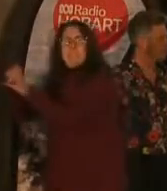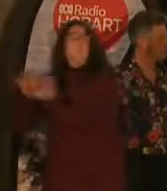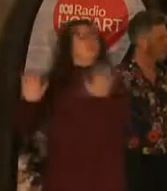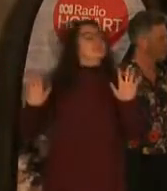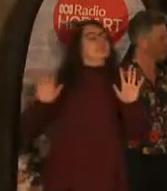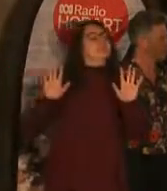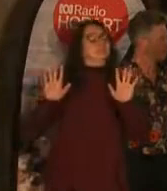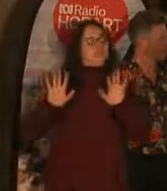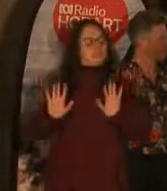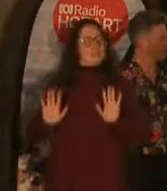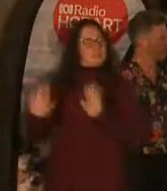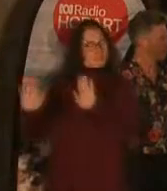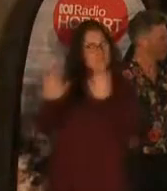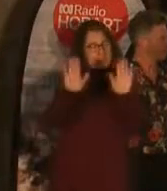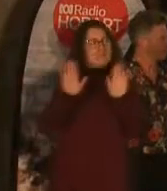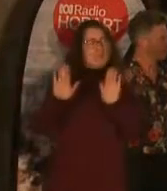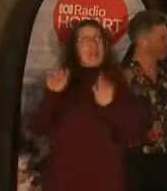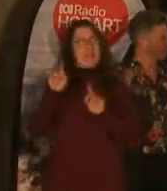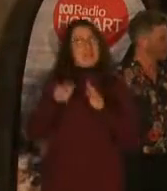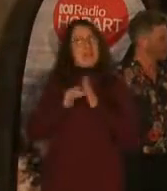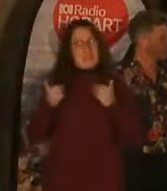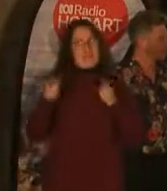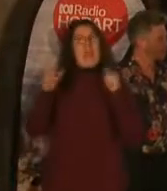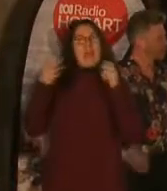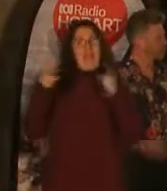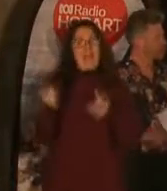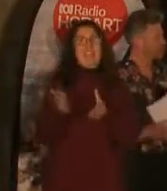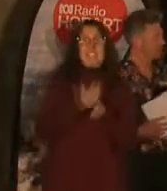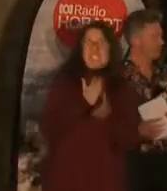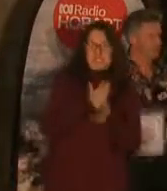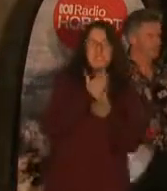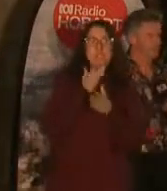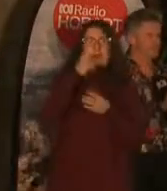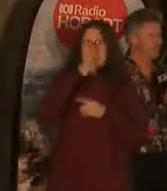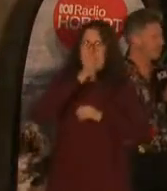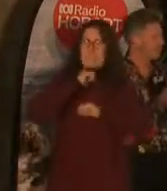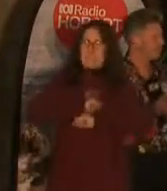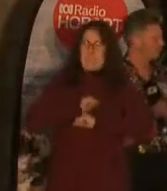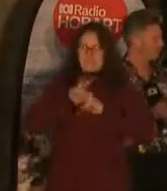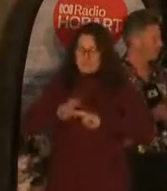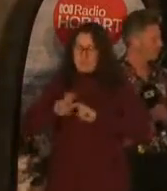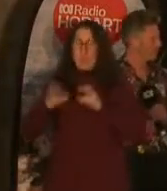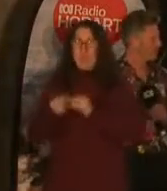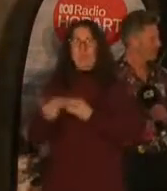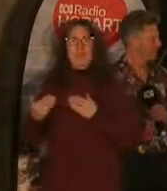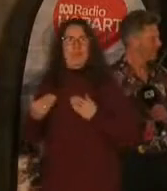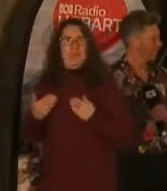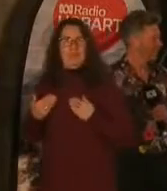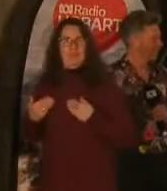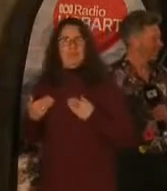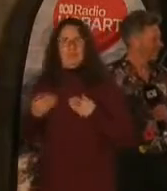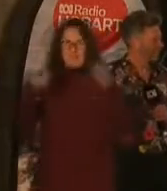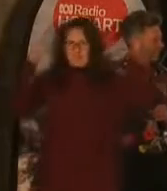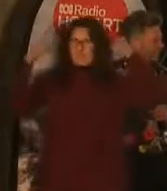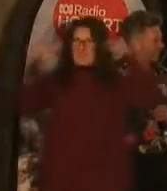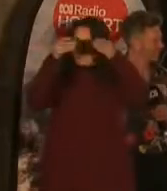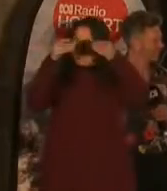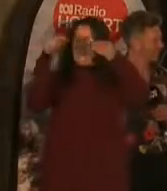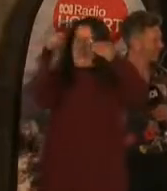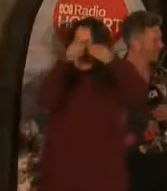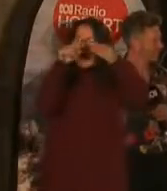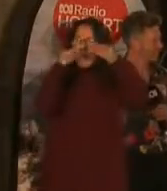Indigenous researchers looking at health. Very different. So we will watch over the next decade